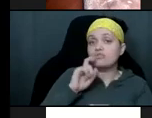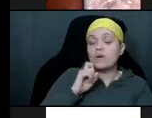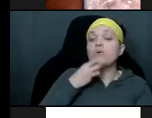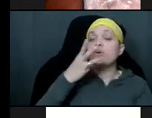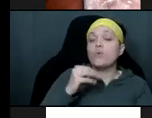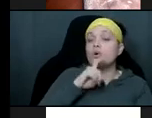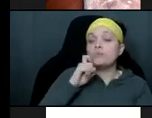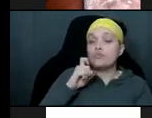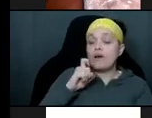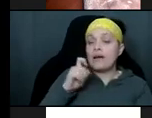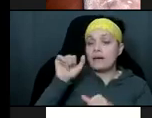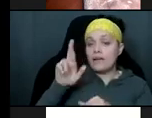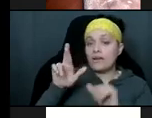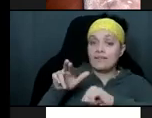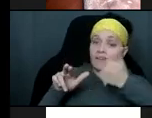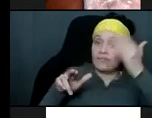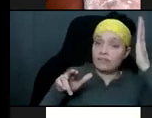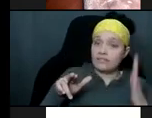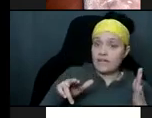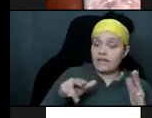on the other side of the mountain here.